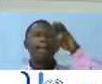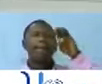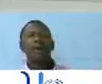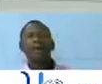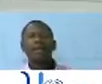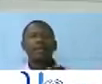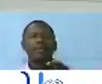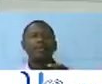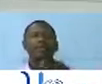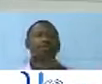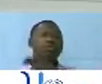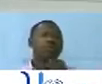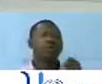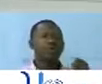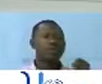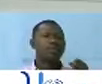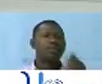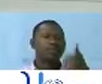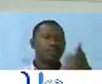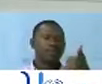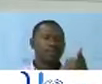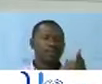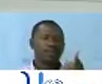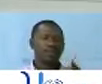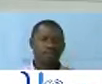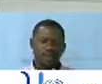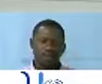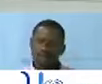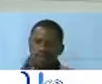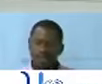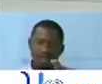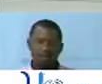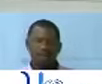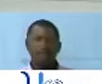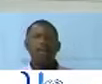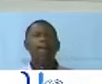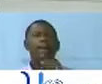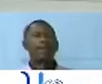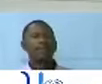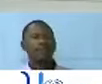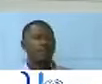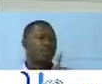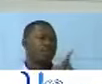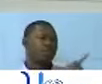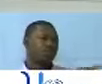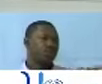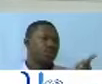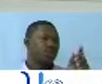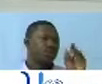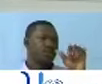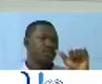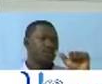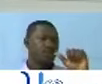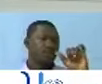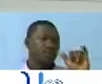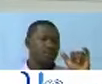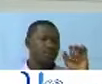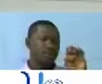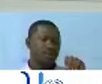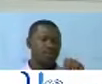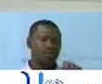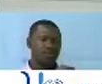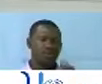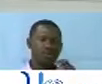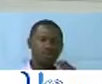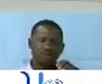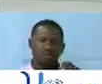2006. Mr. Gay again. Mr. Gay nak was picked